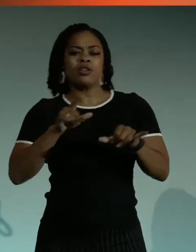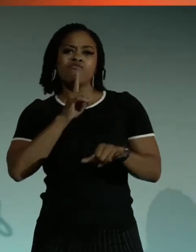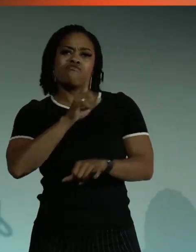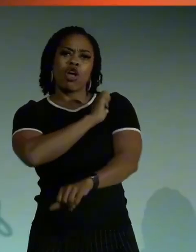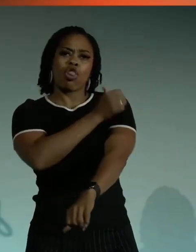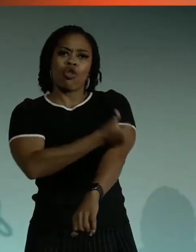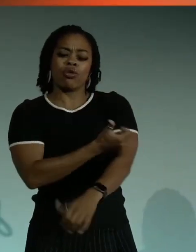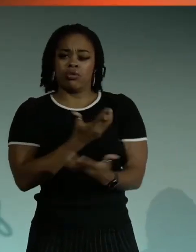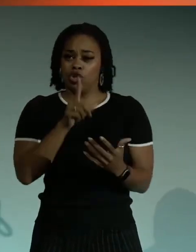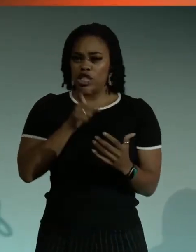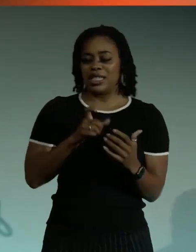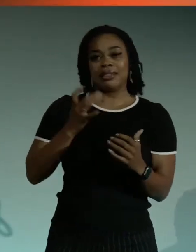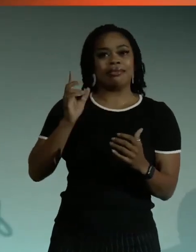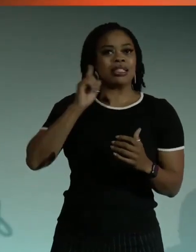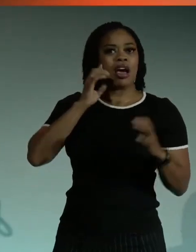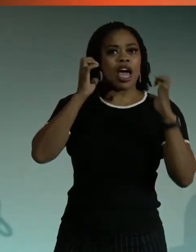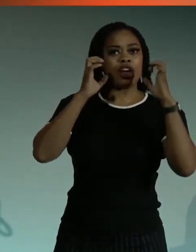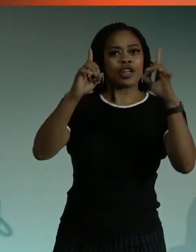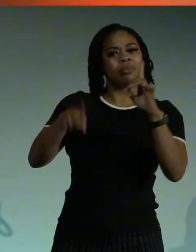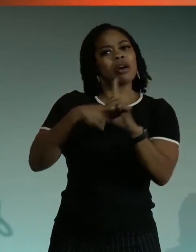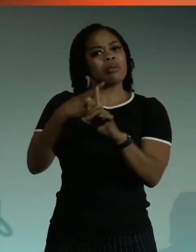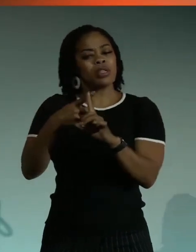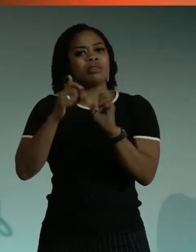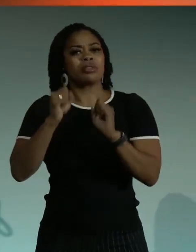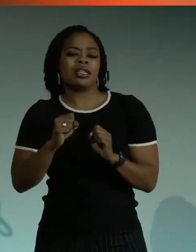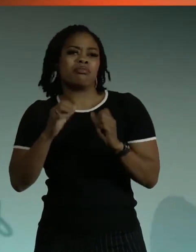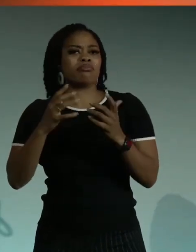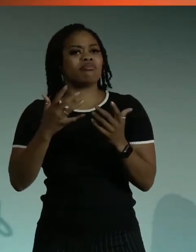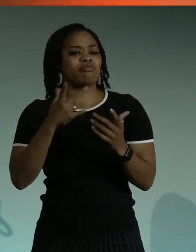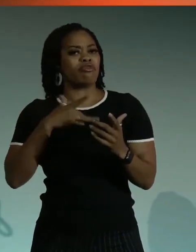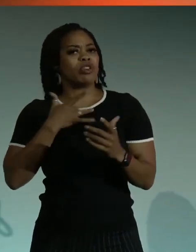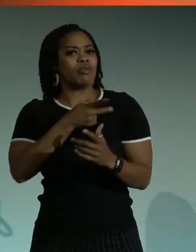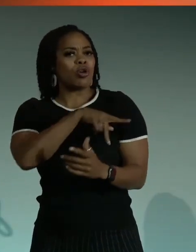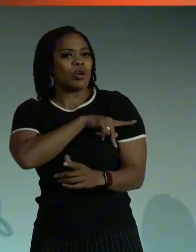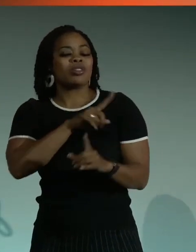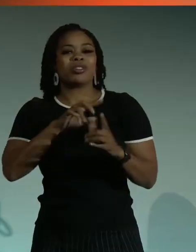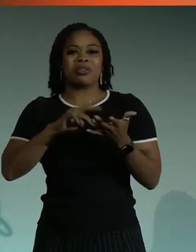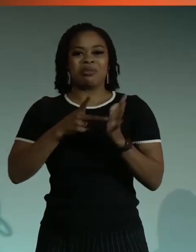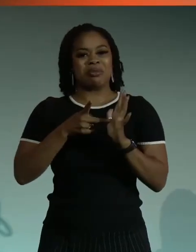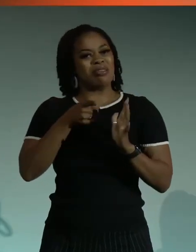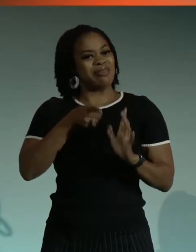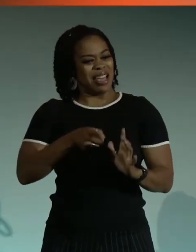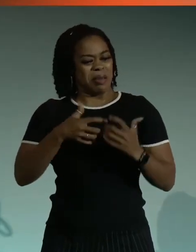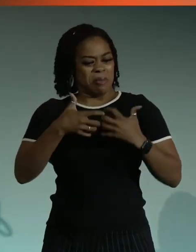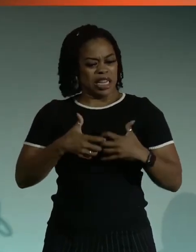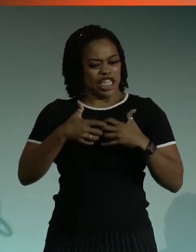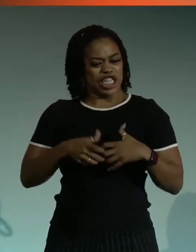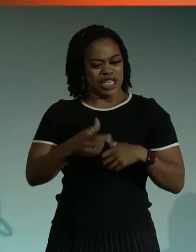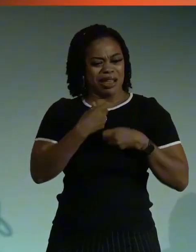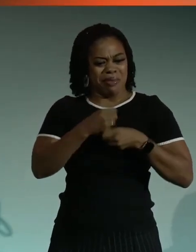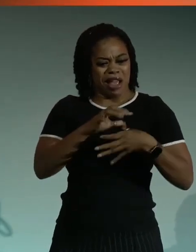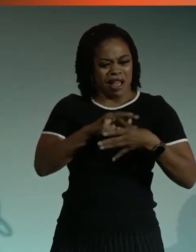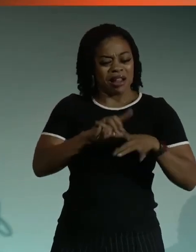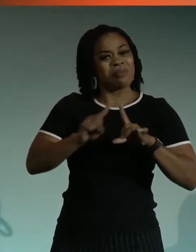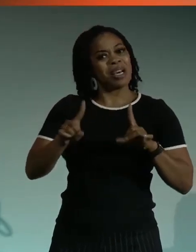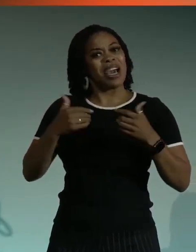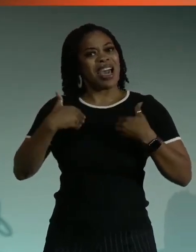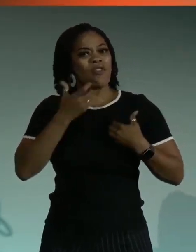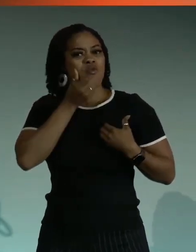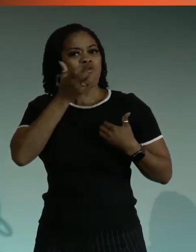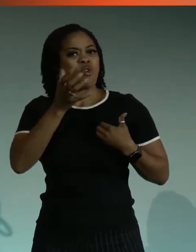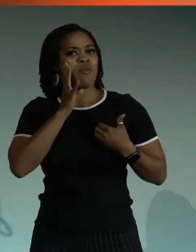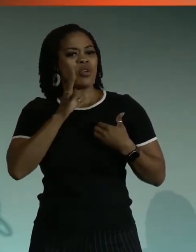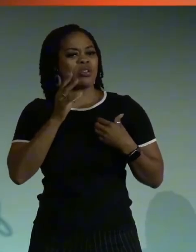it supposed to be educated, but also attainable? So it puts warmth to this machine that's generating this content. It comes